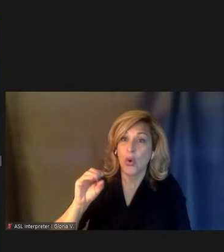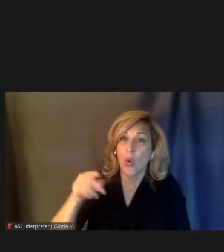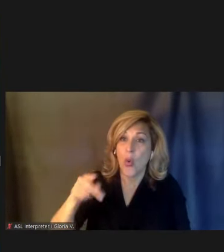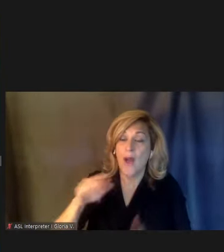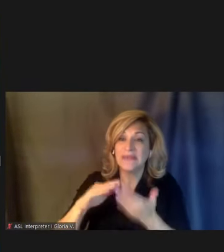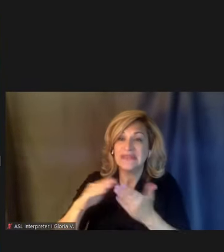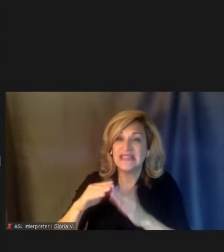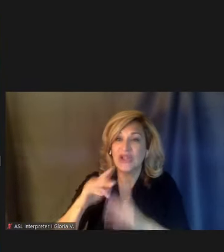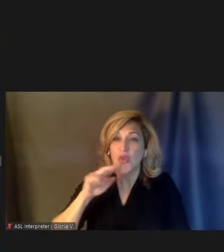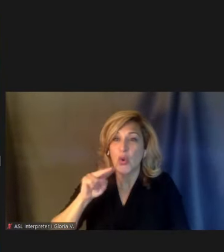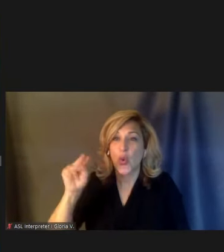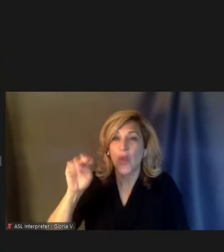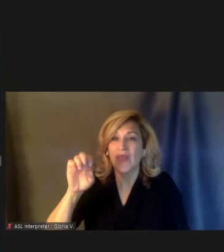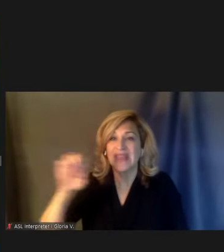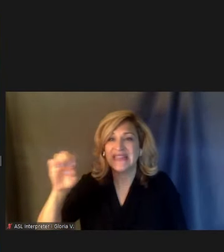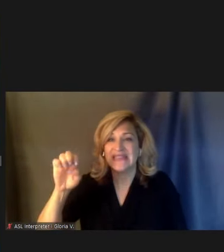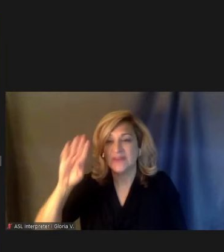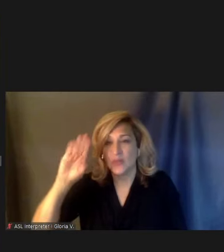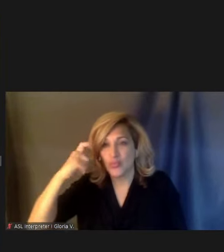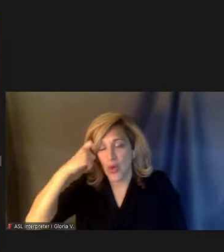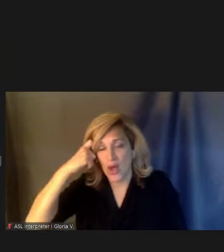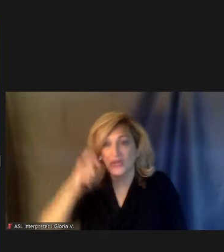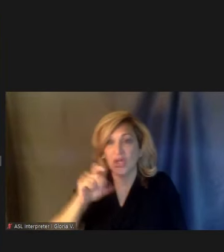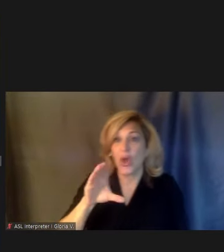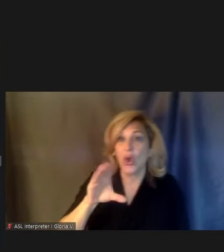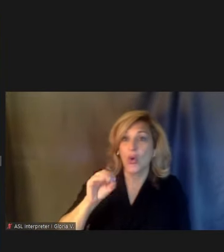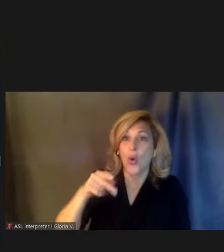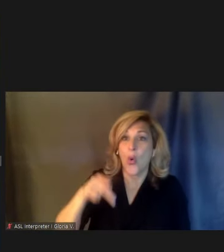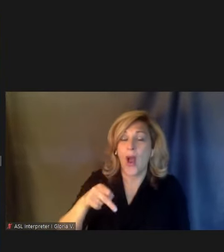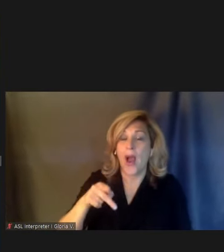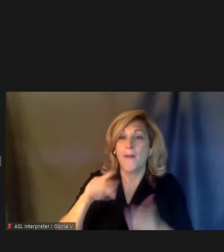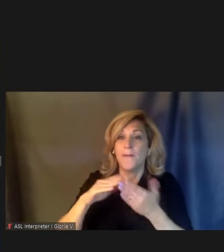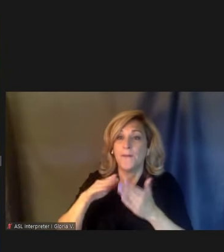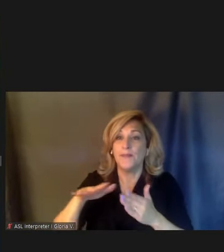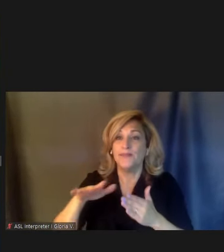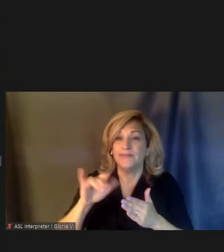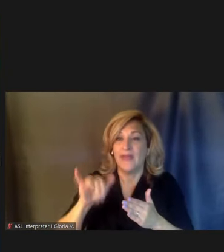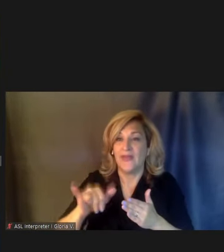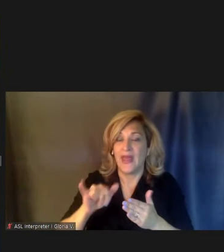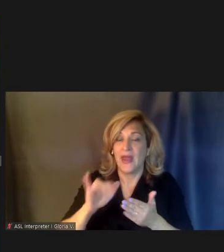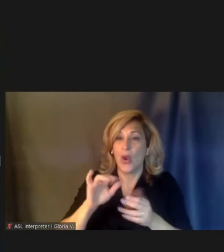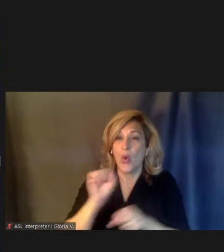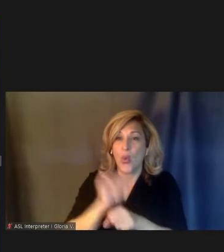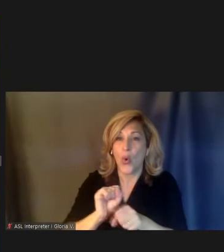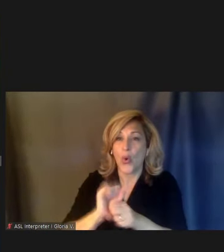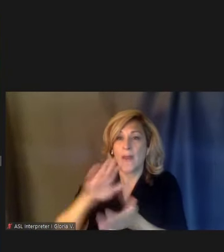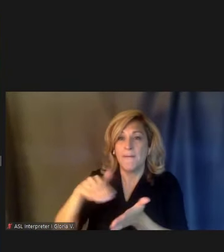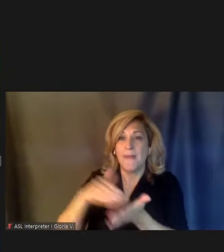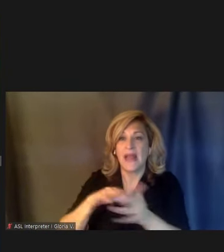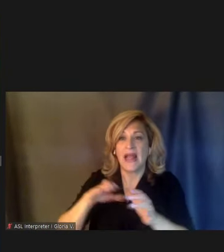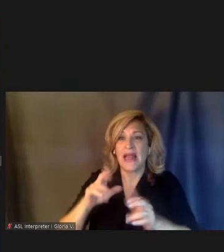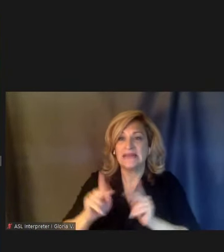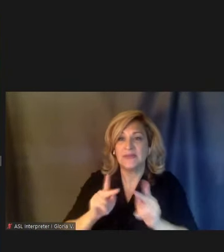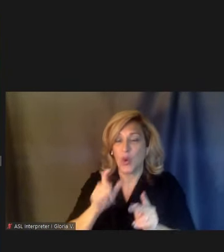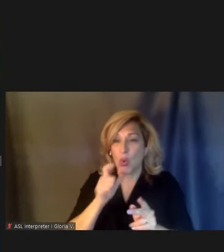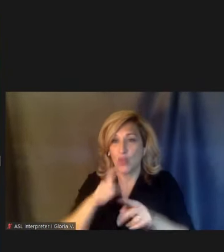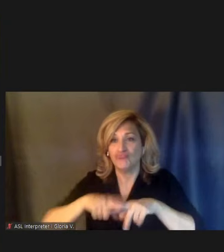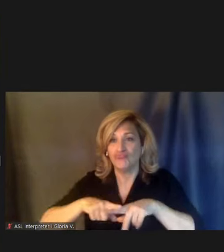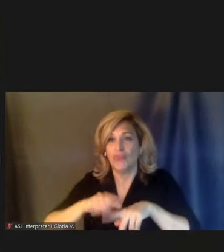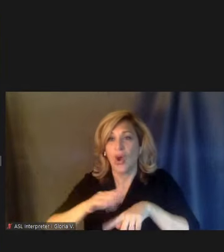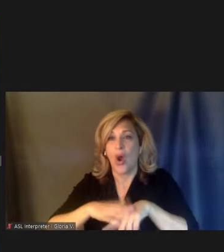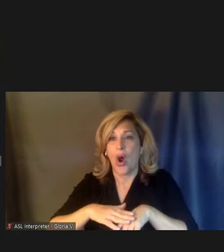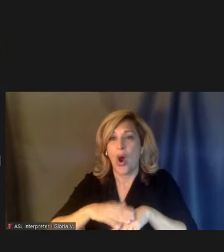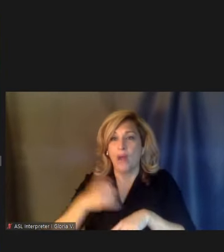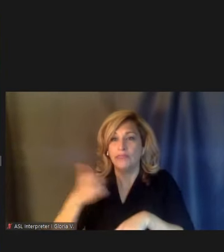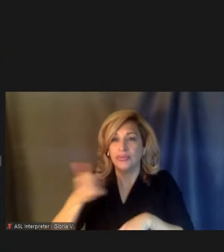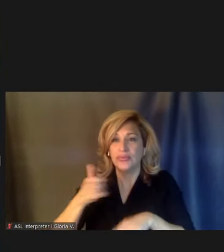Bronx. Co-op City is a large community of primarily working and middle-class people, many of whom rely on public